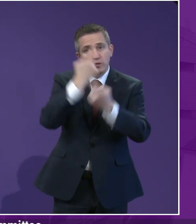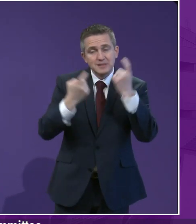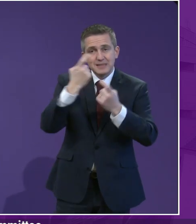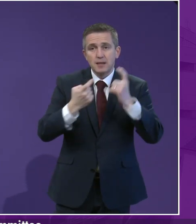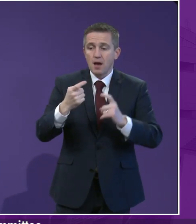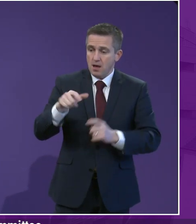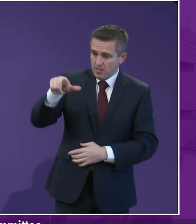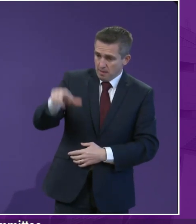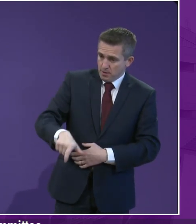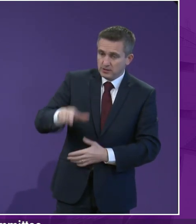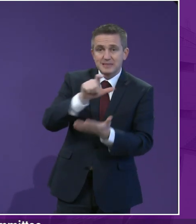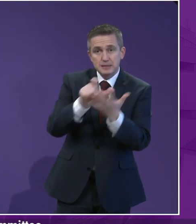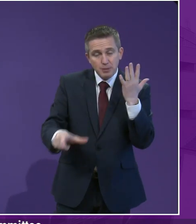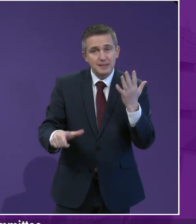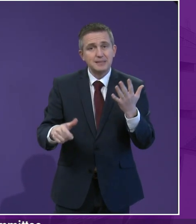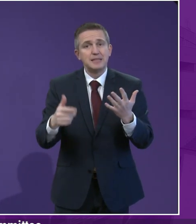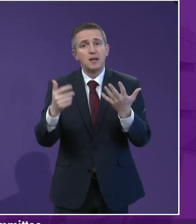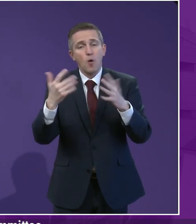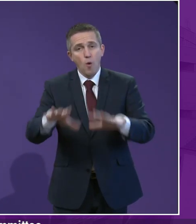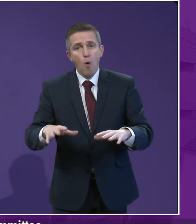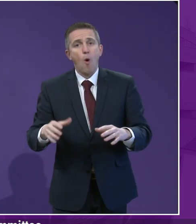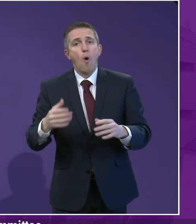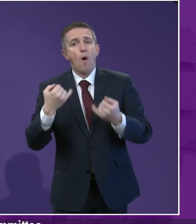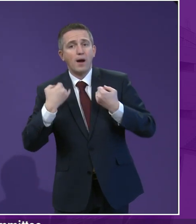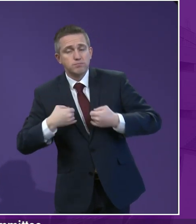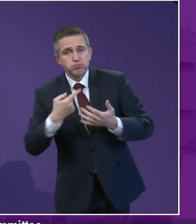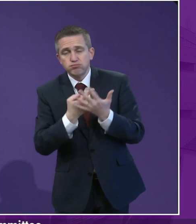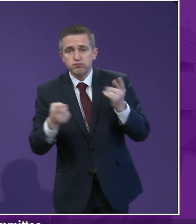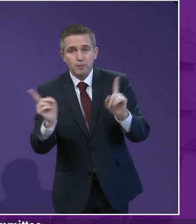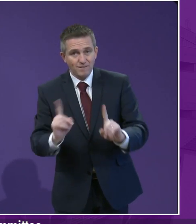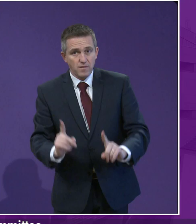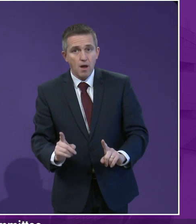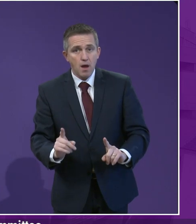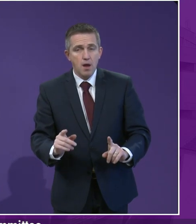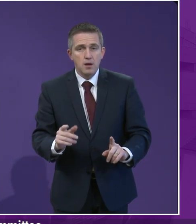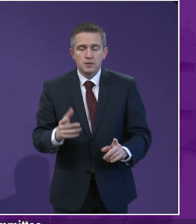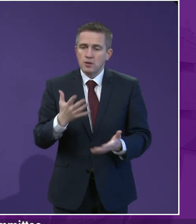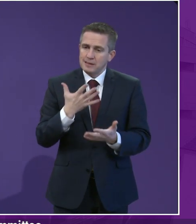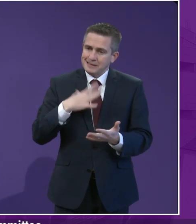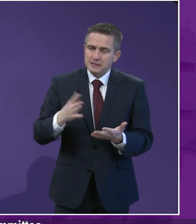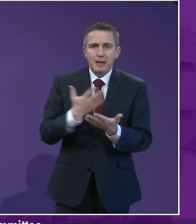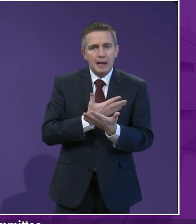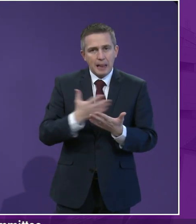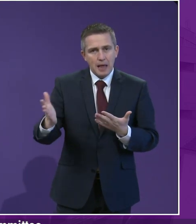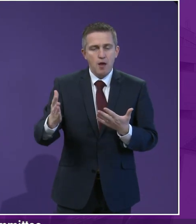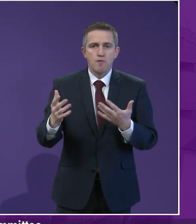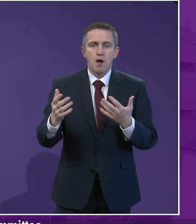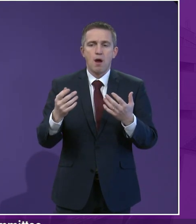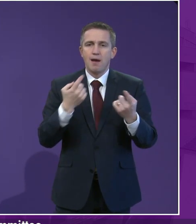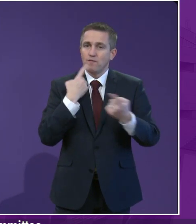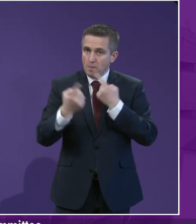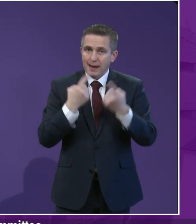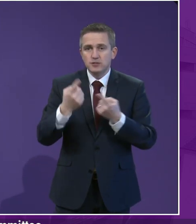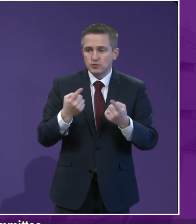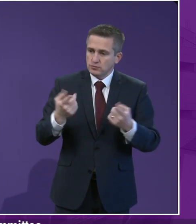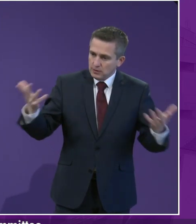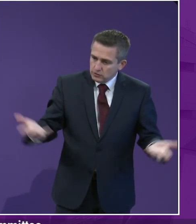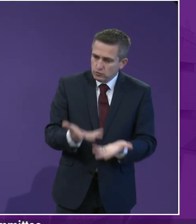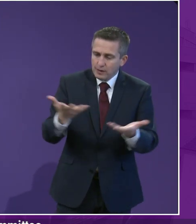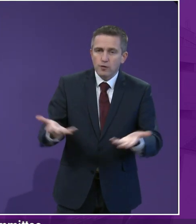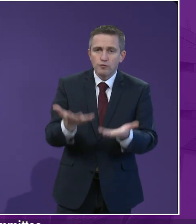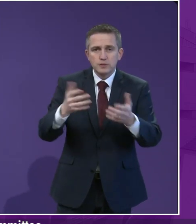markers so that this information is taken into account and must be taken into account? The issue is that it's not going to be taken into account, and